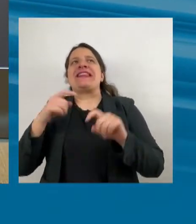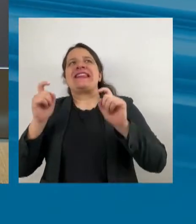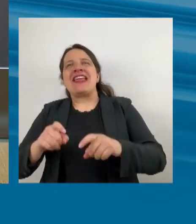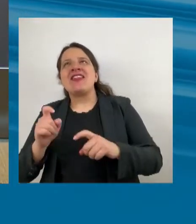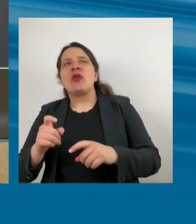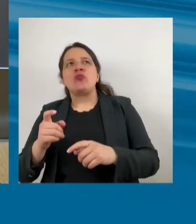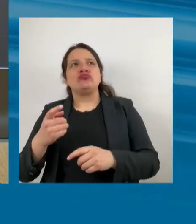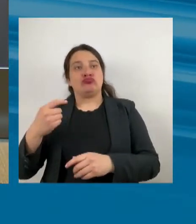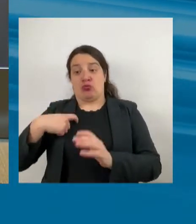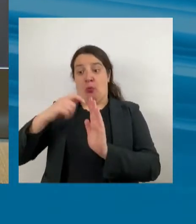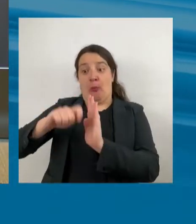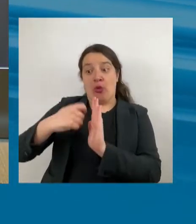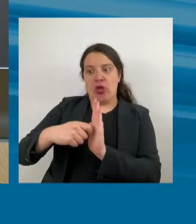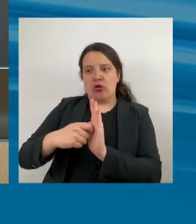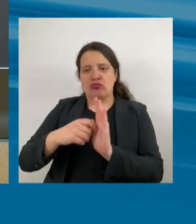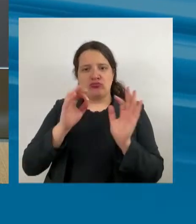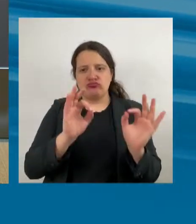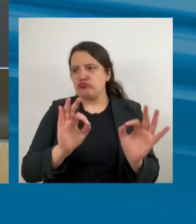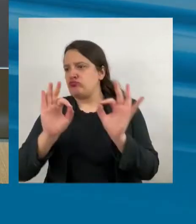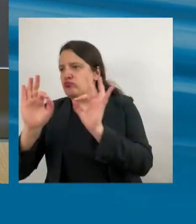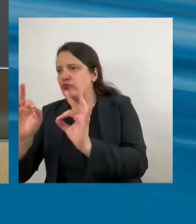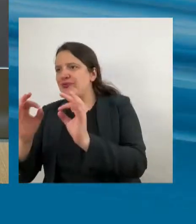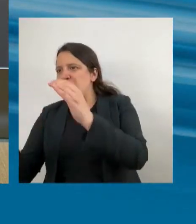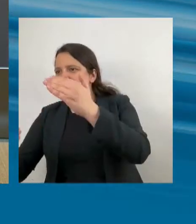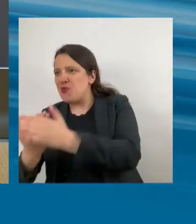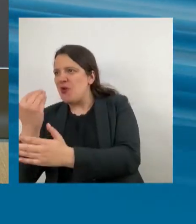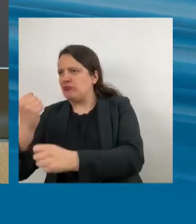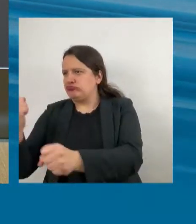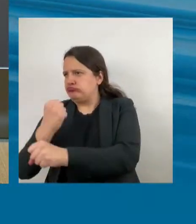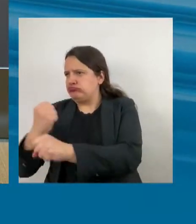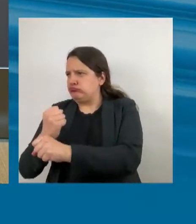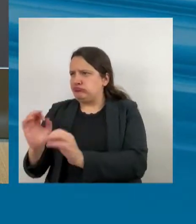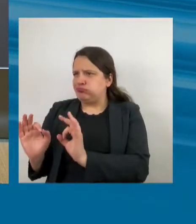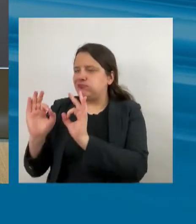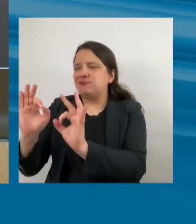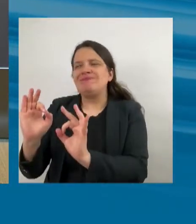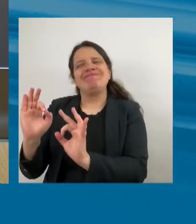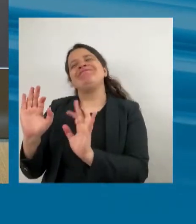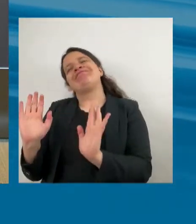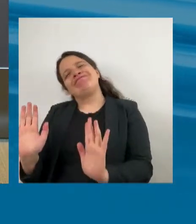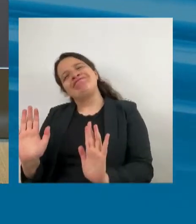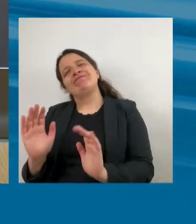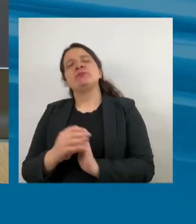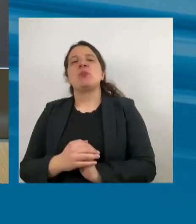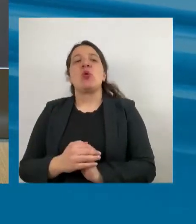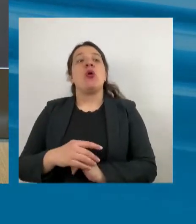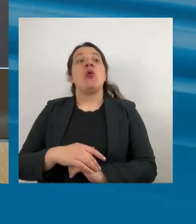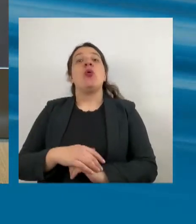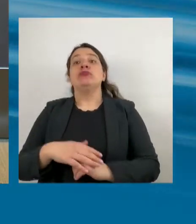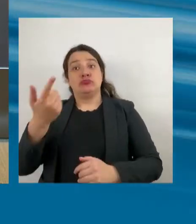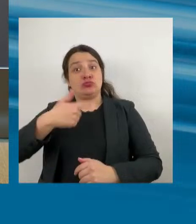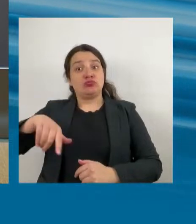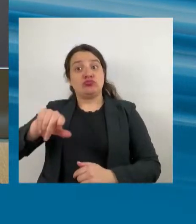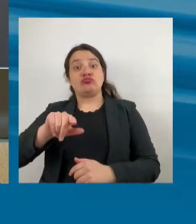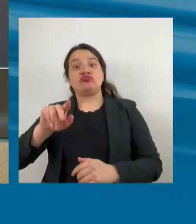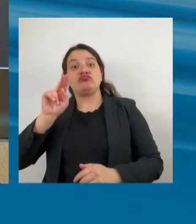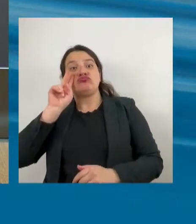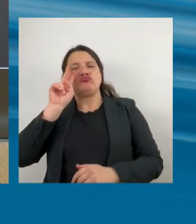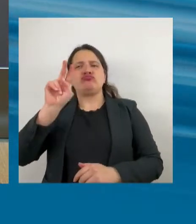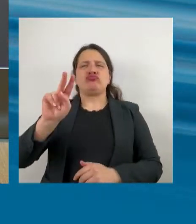created. And so that when you do these evaluations of the countries, in many cases you can't believe what you see